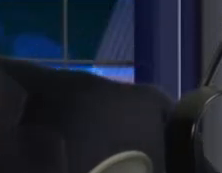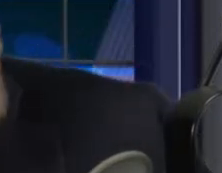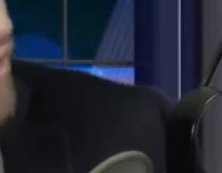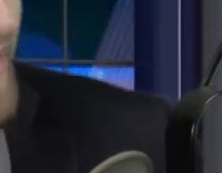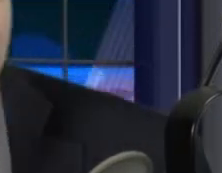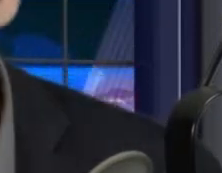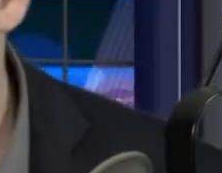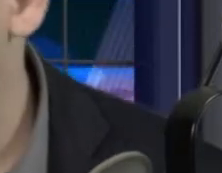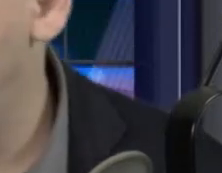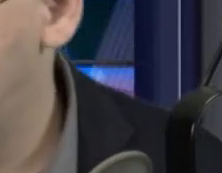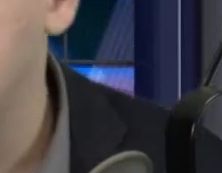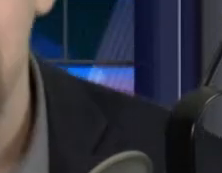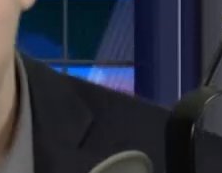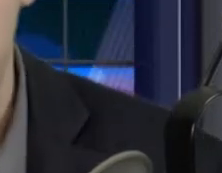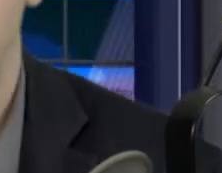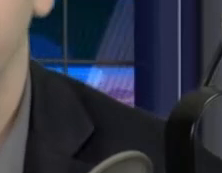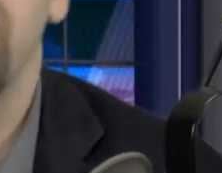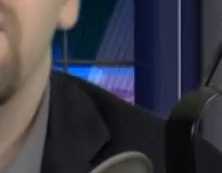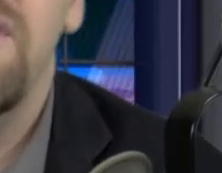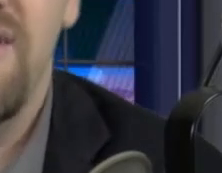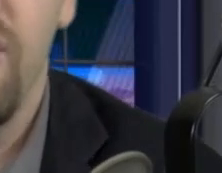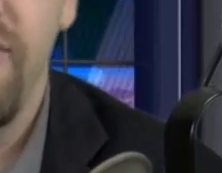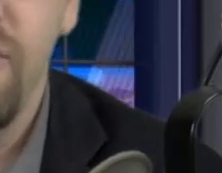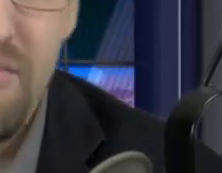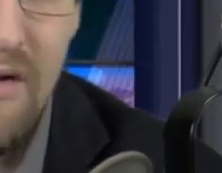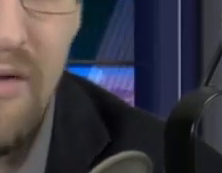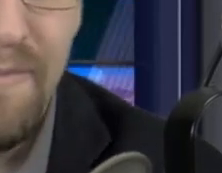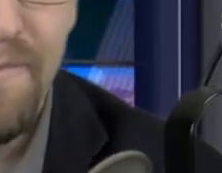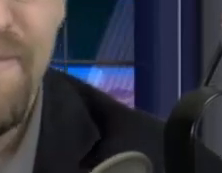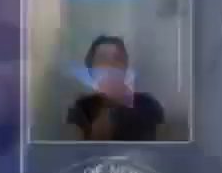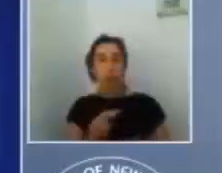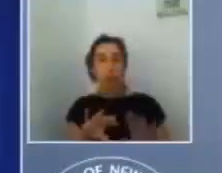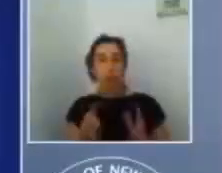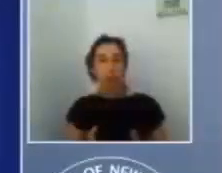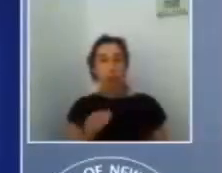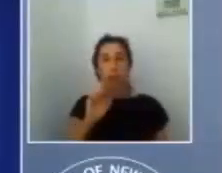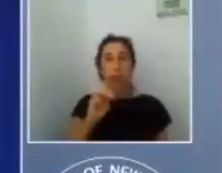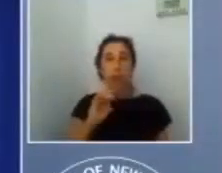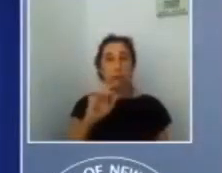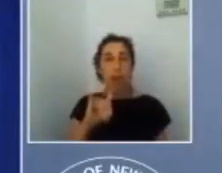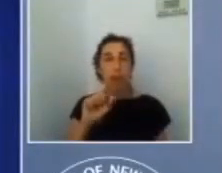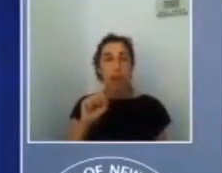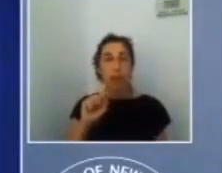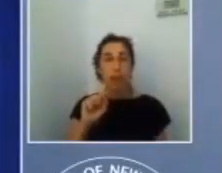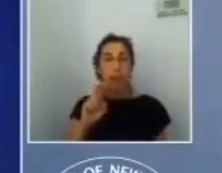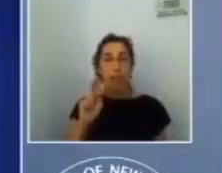had earlier today, where she announced this lawsuit. Take a look. Just a few minutes